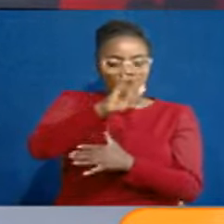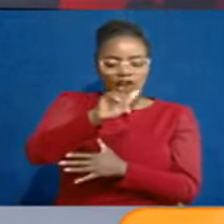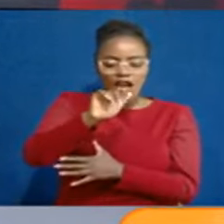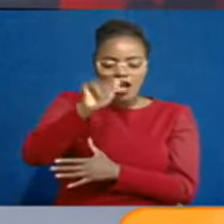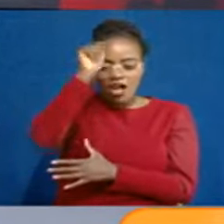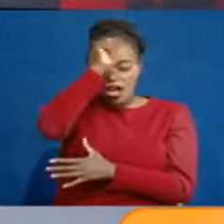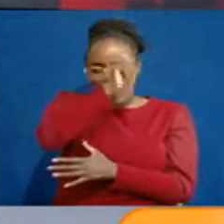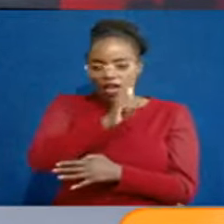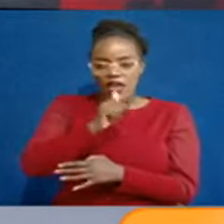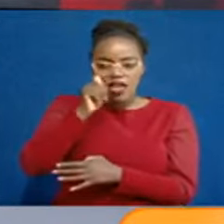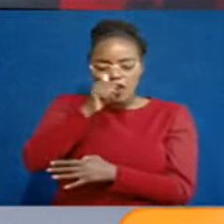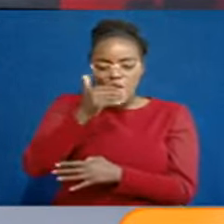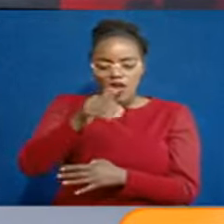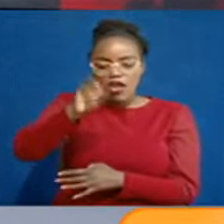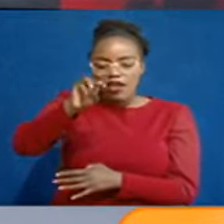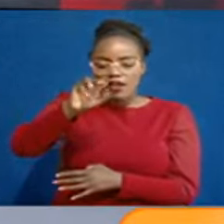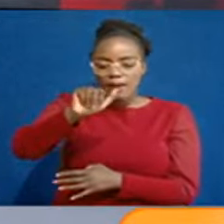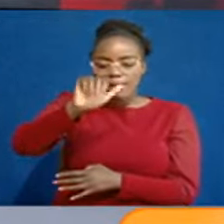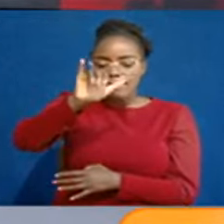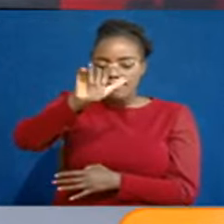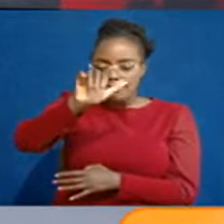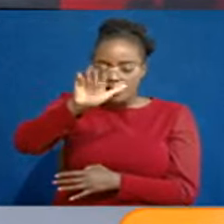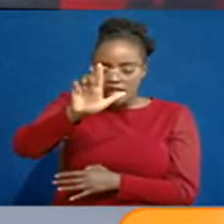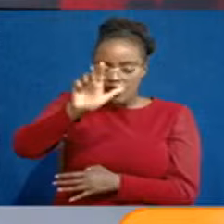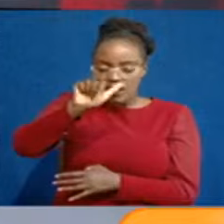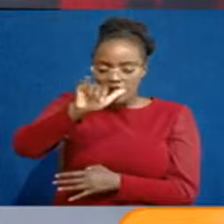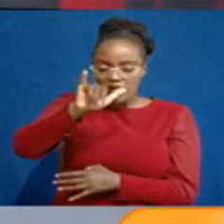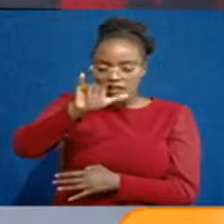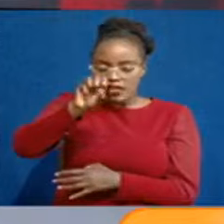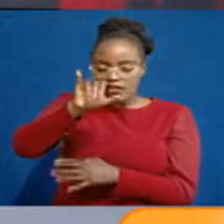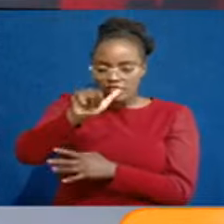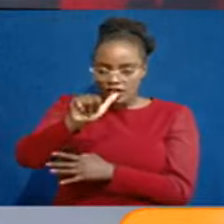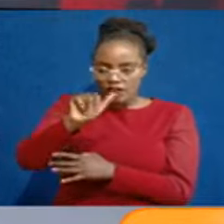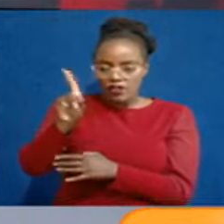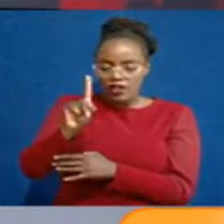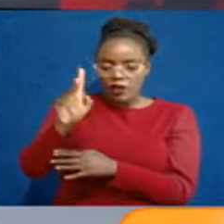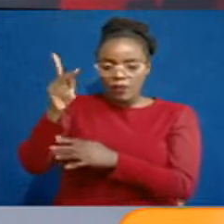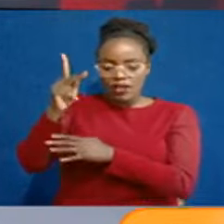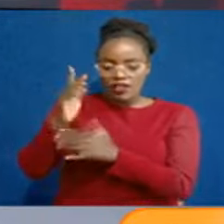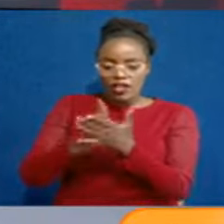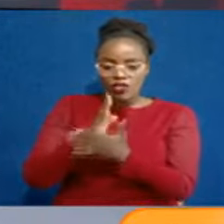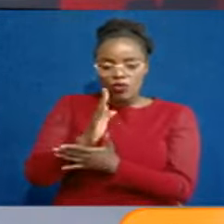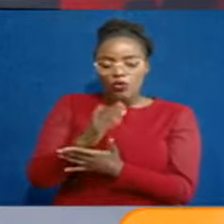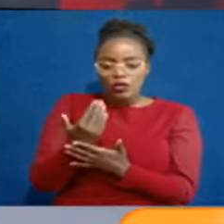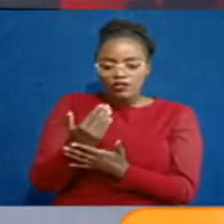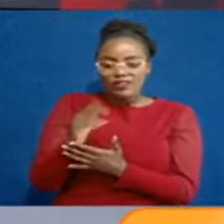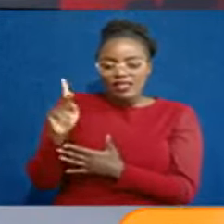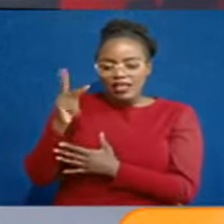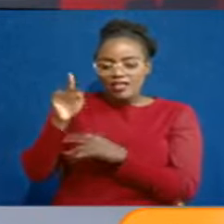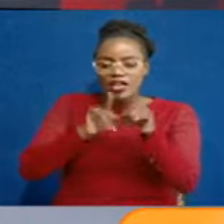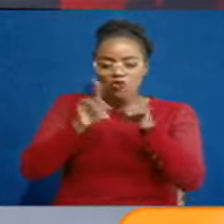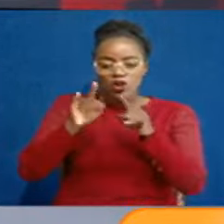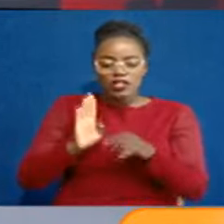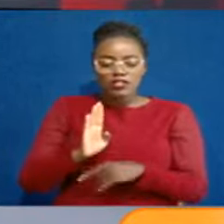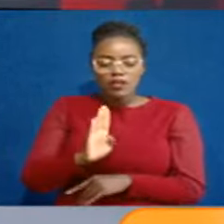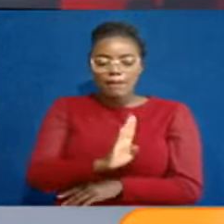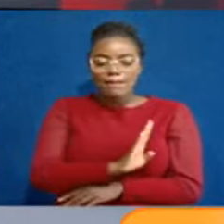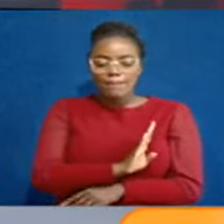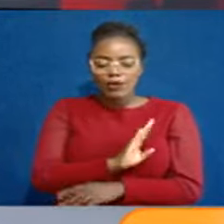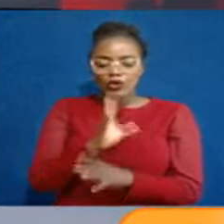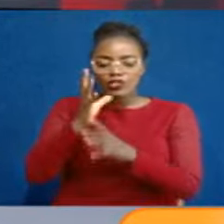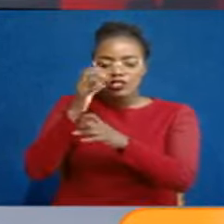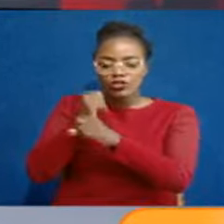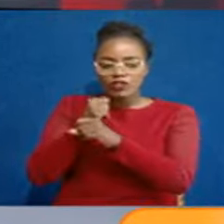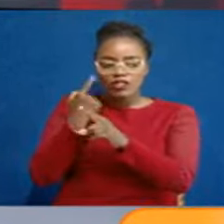Kuala Lumpur in Malaysia to Nairobi, Kenya, in collaboration with the Kenya Tourism Board. The move has been well received by stakeholders